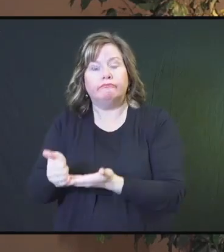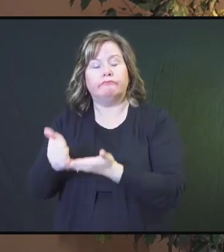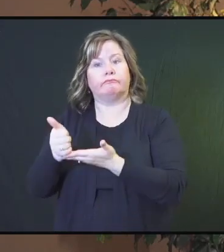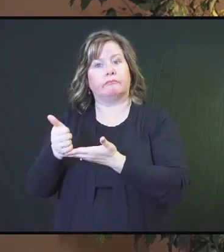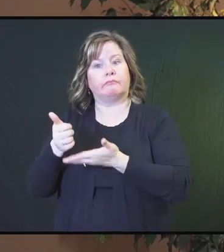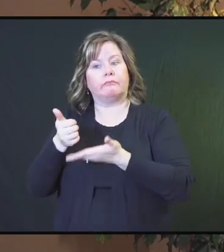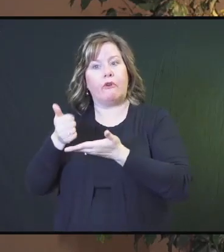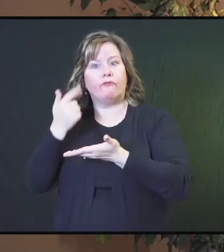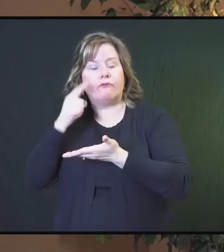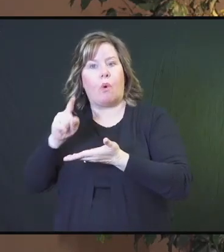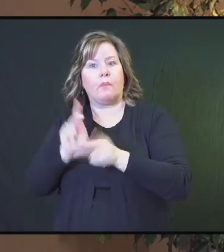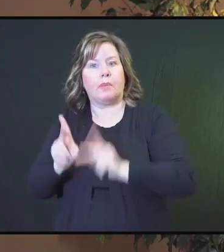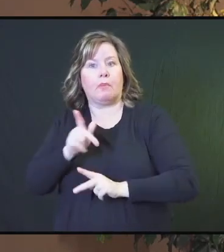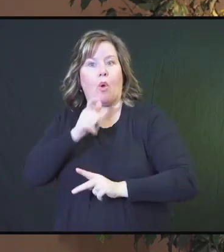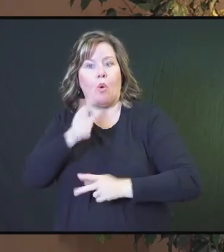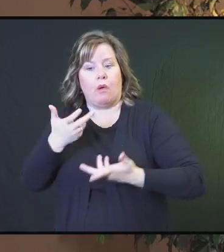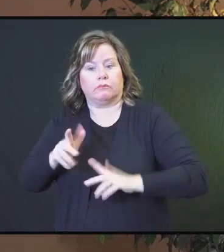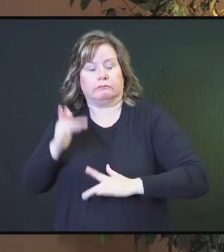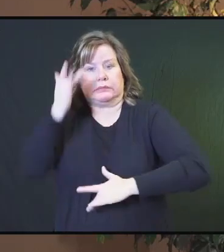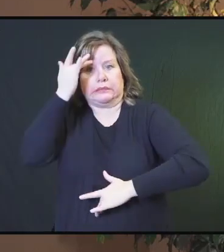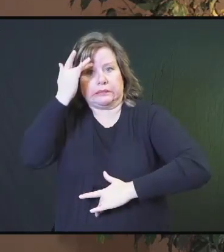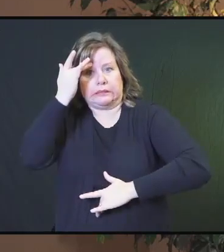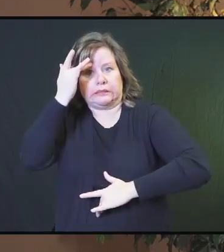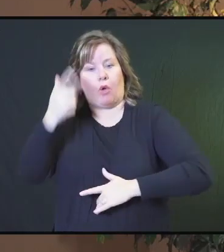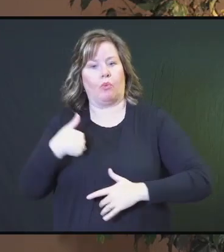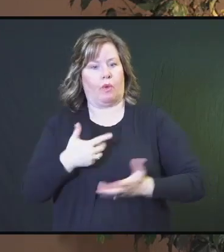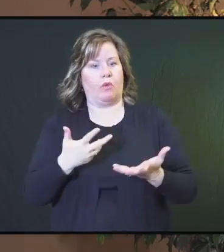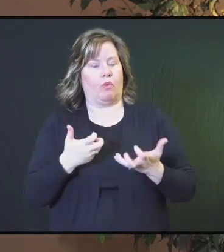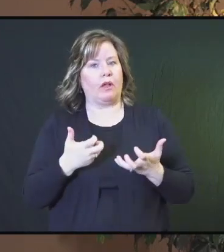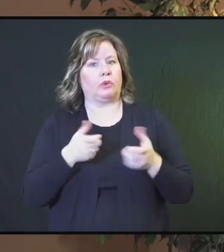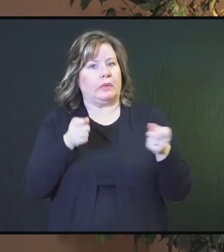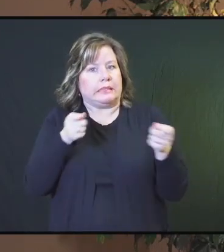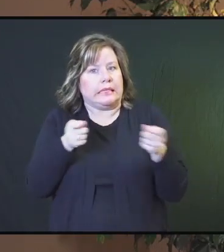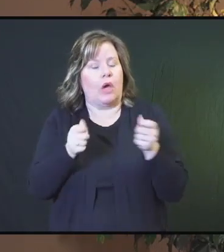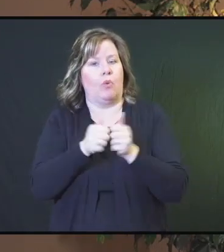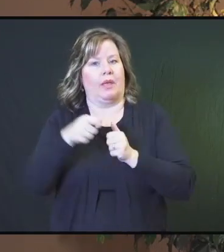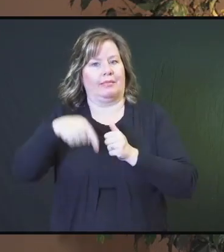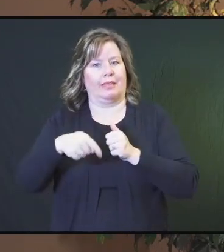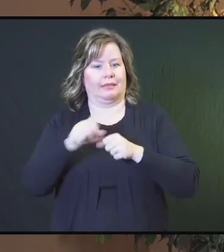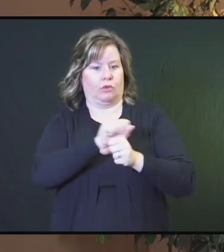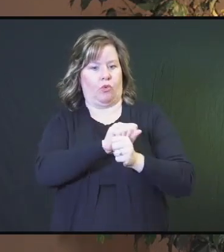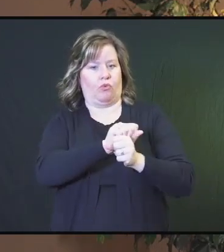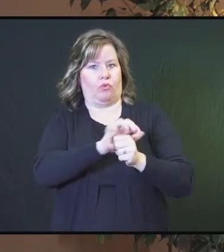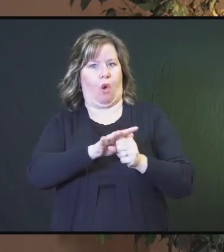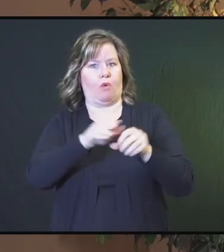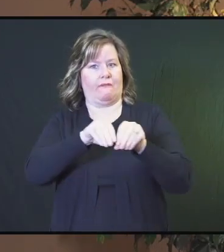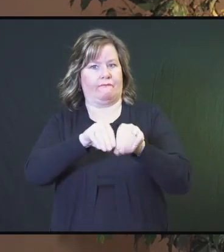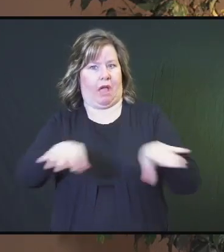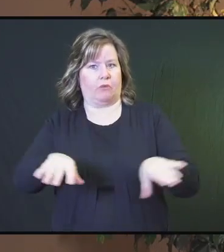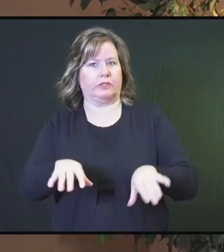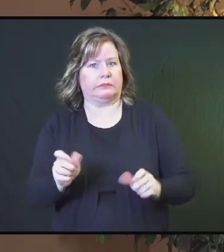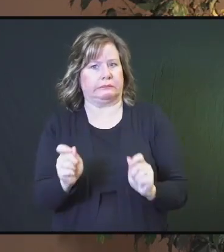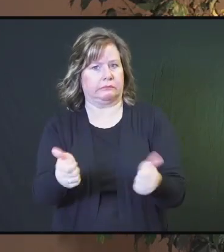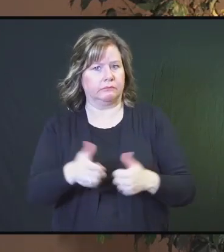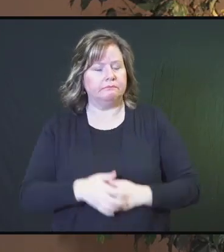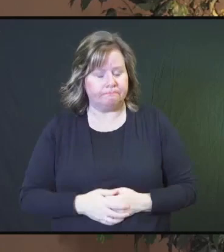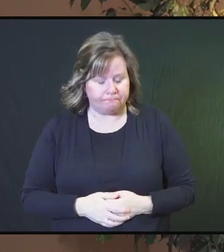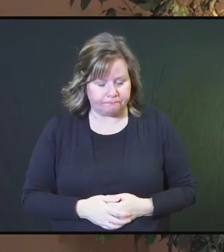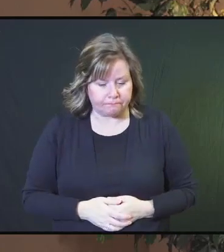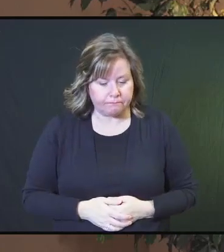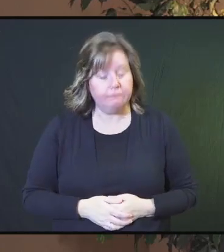with the effects of coronavirus and also to prevent future cases. And finally, I want to say thank you to all of